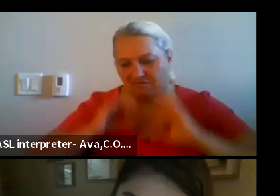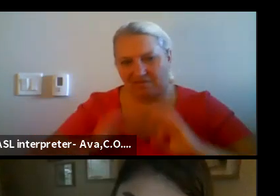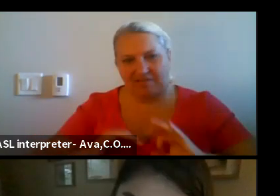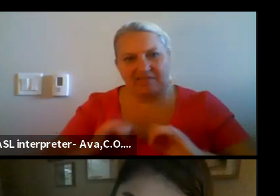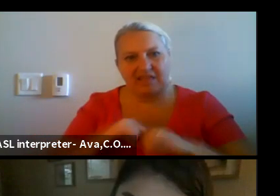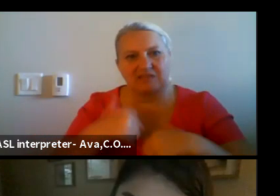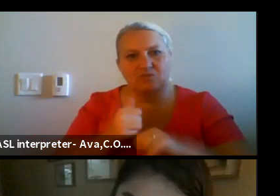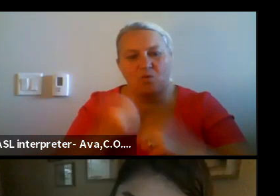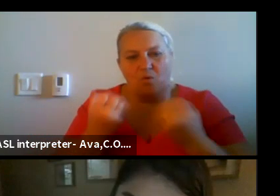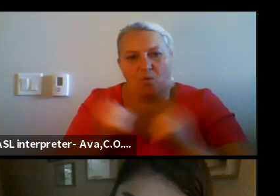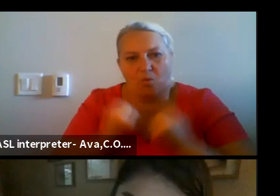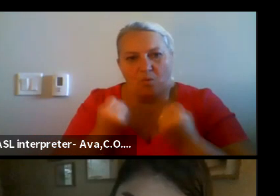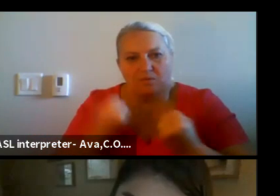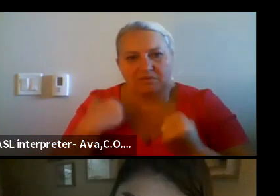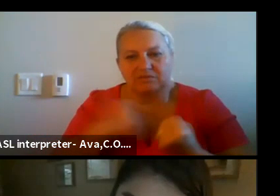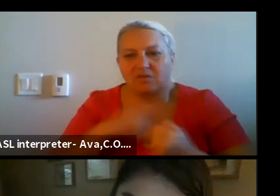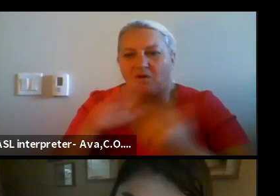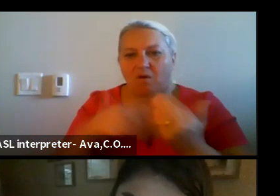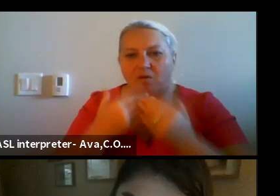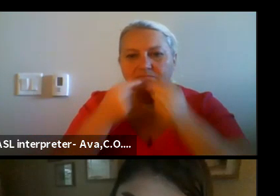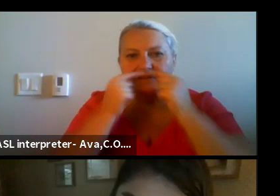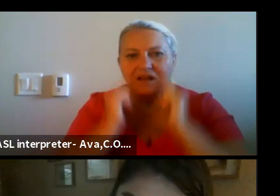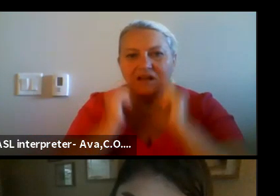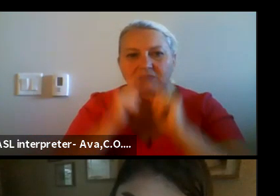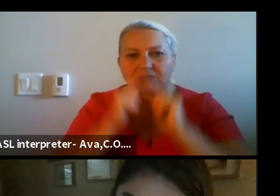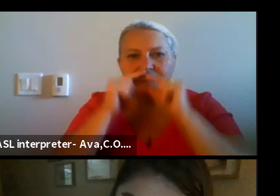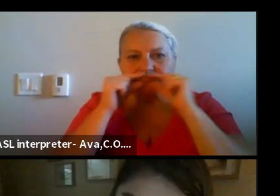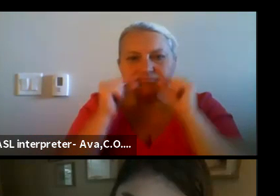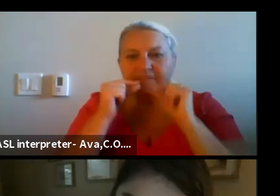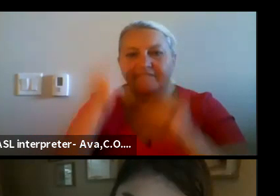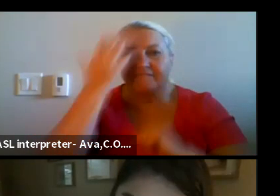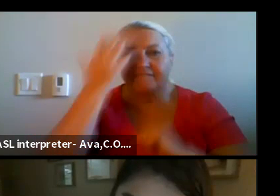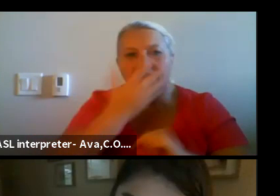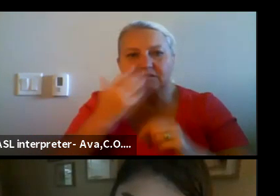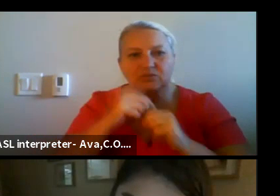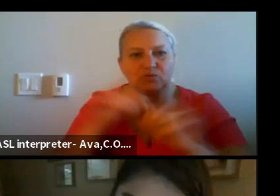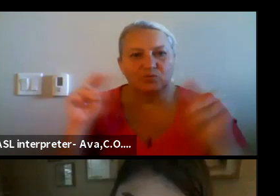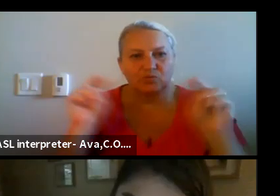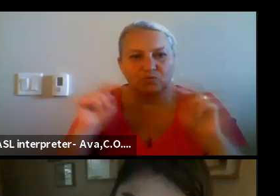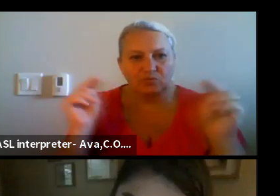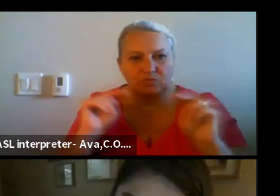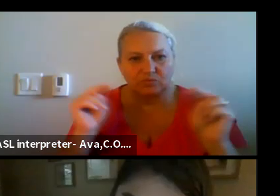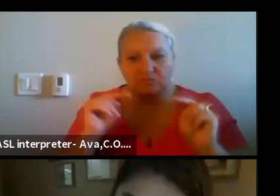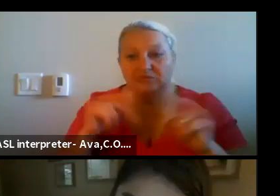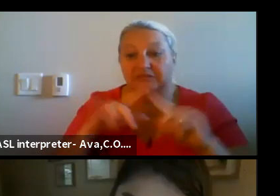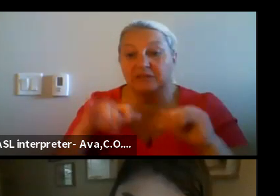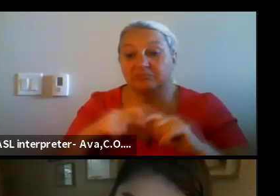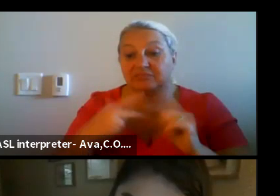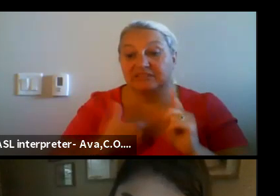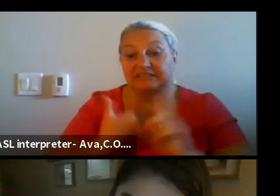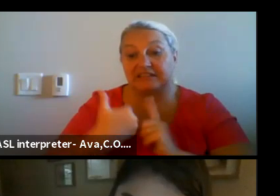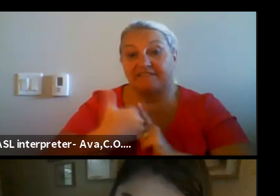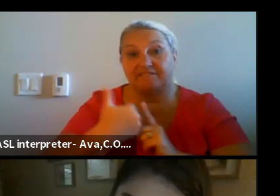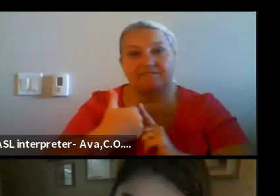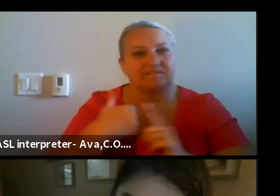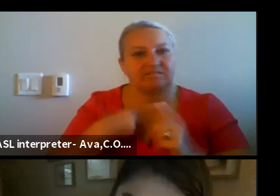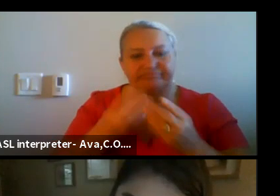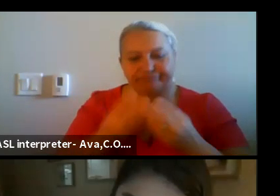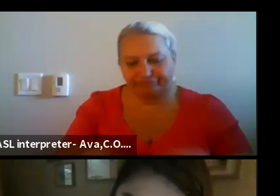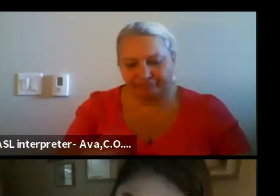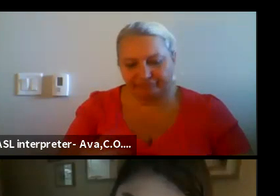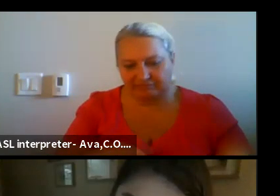the containment, the tight lips, the face in neutral, the veritable death of self therein demanded, before this